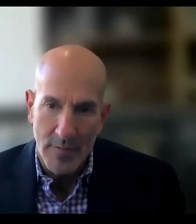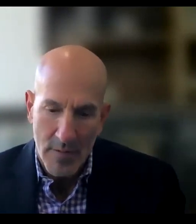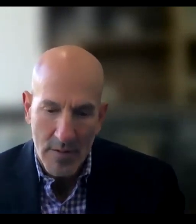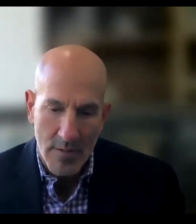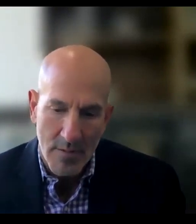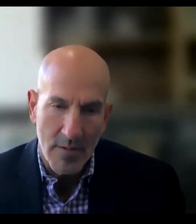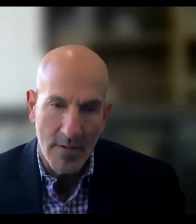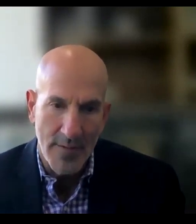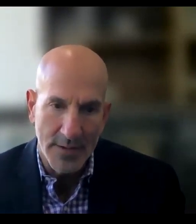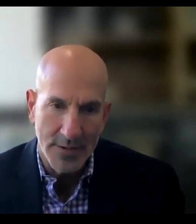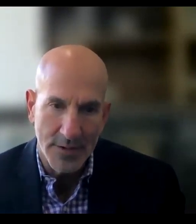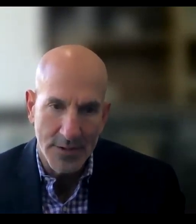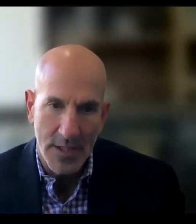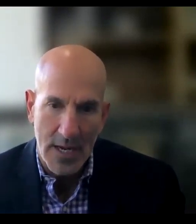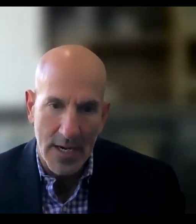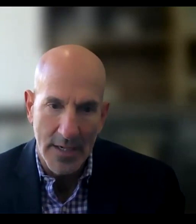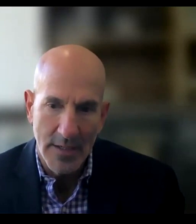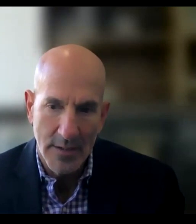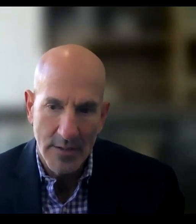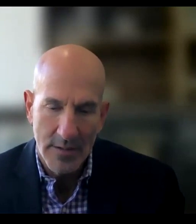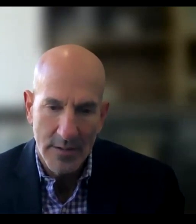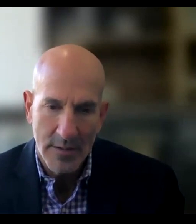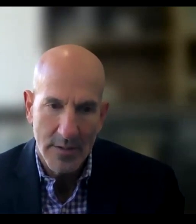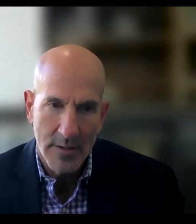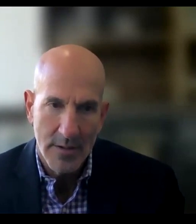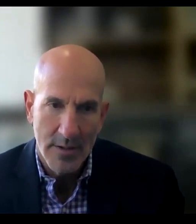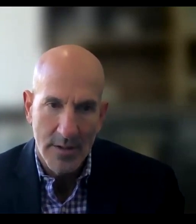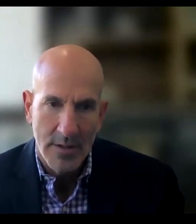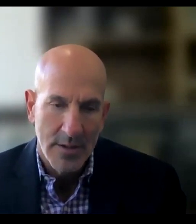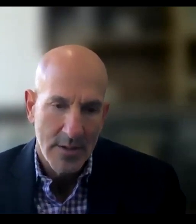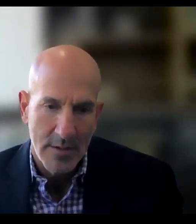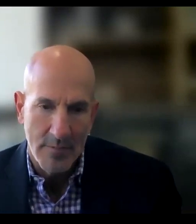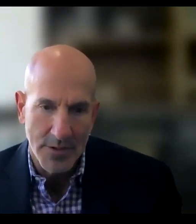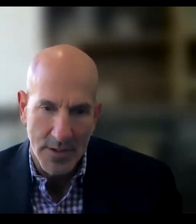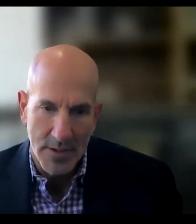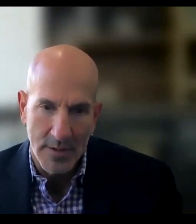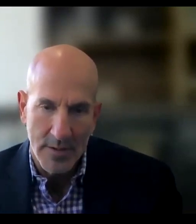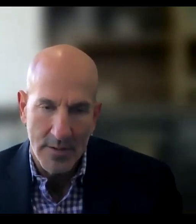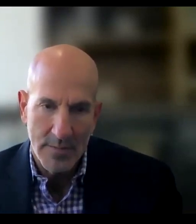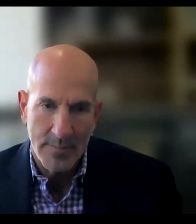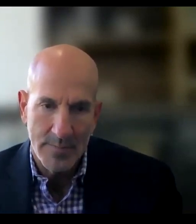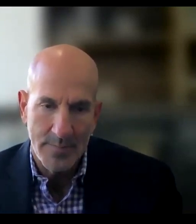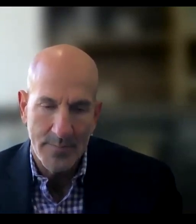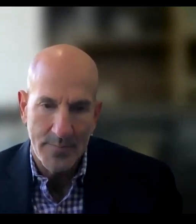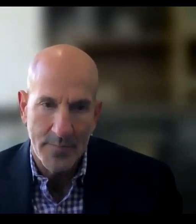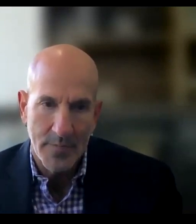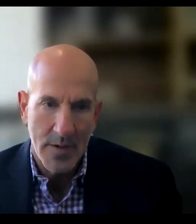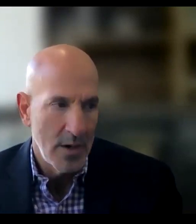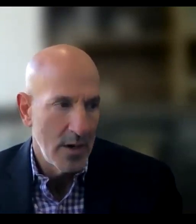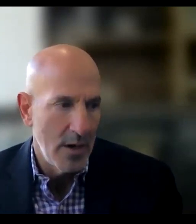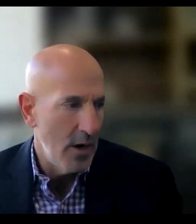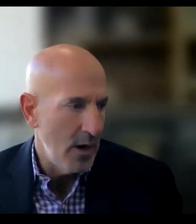I can advance the slide. Oh, remember to share screen.